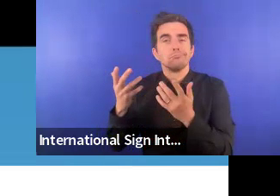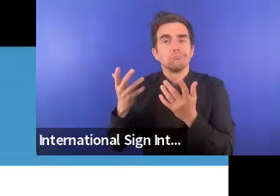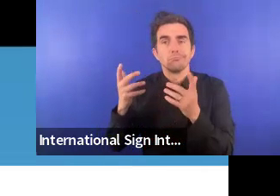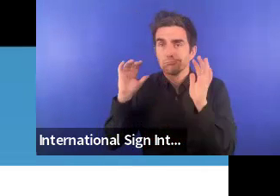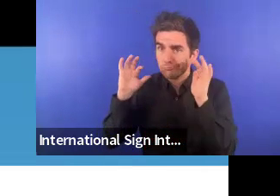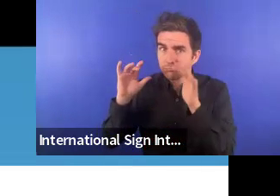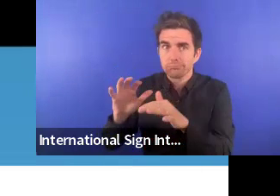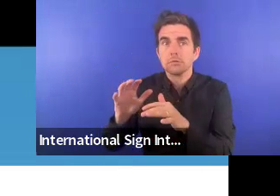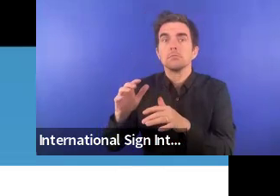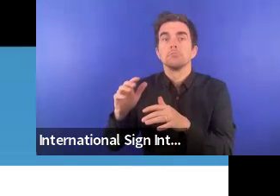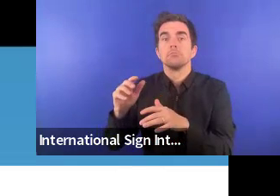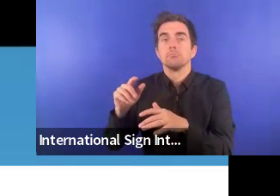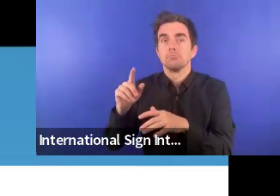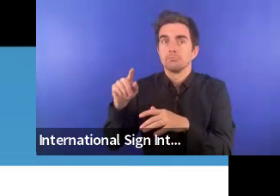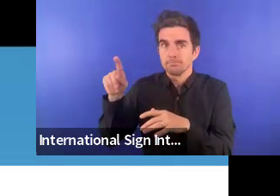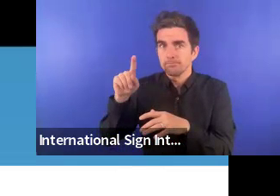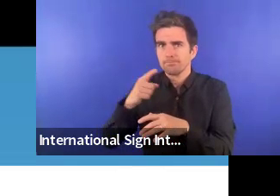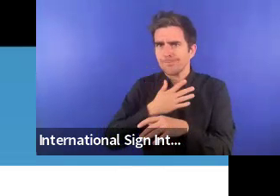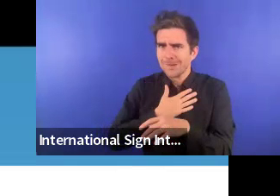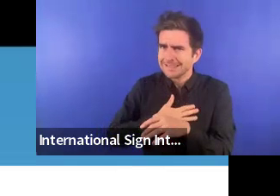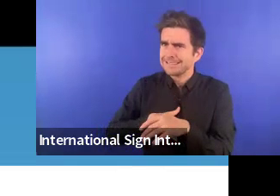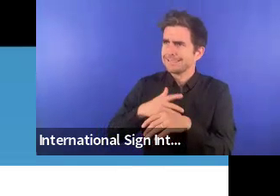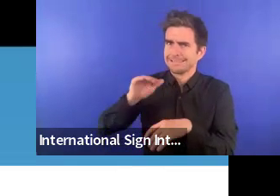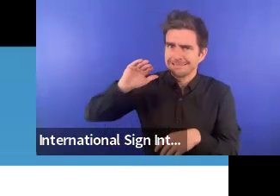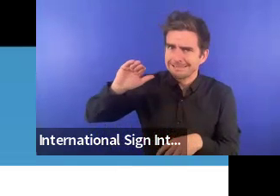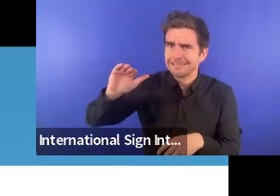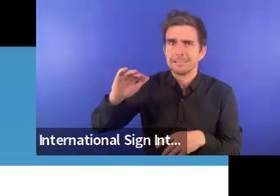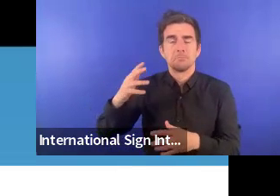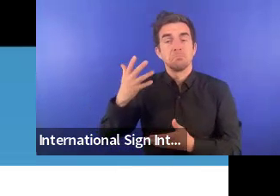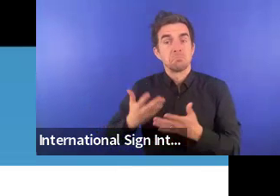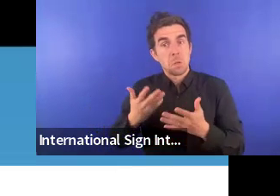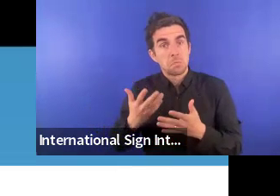to access them there as well to raise your issue.